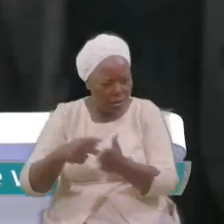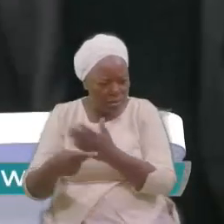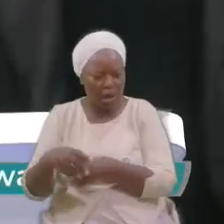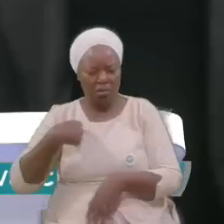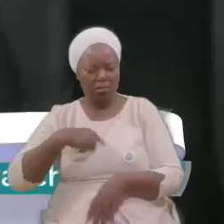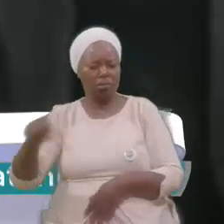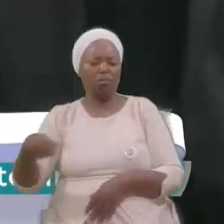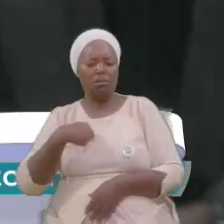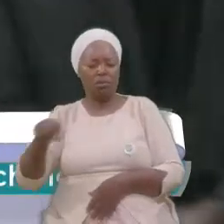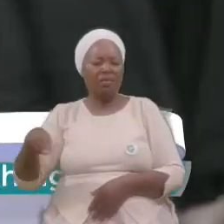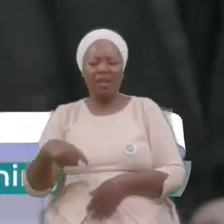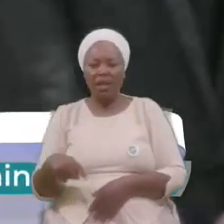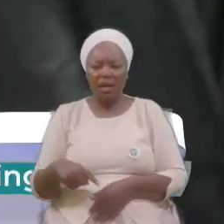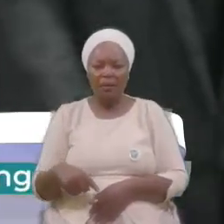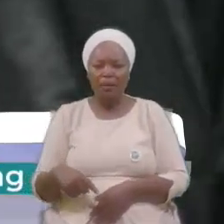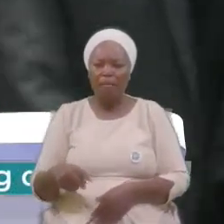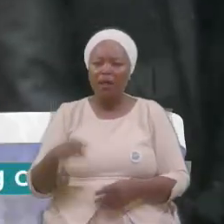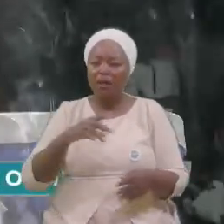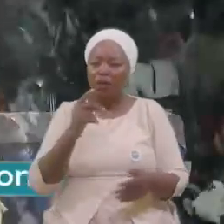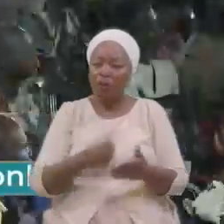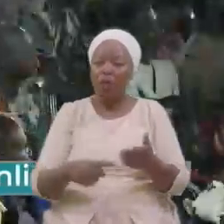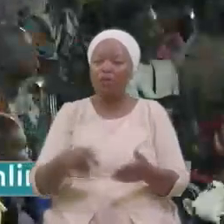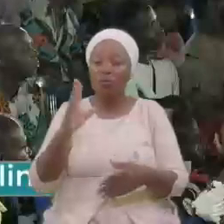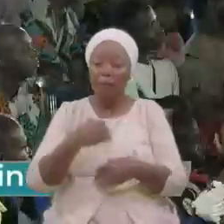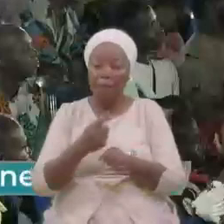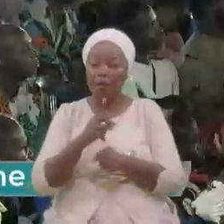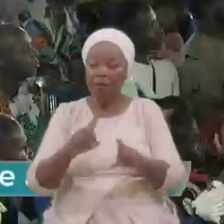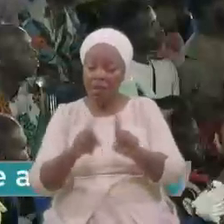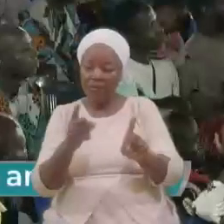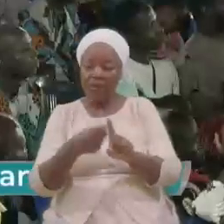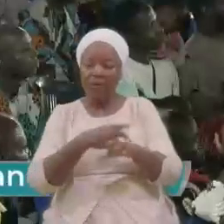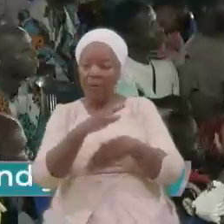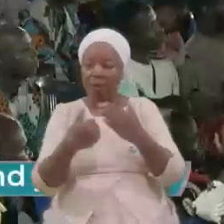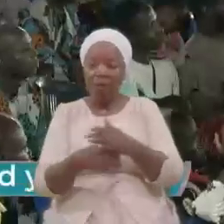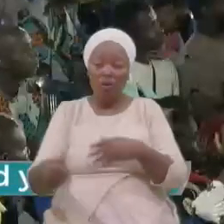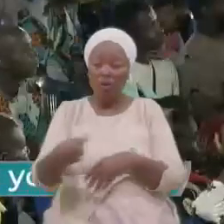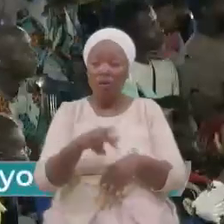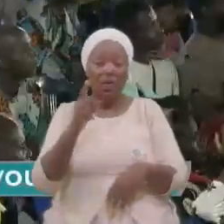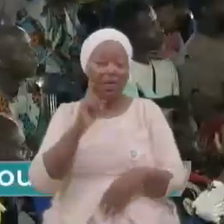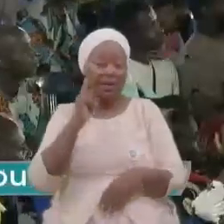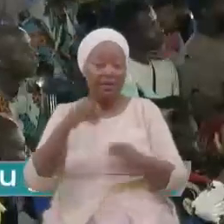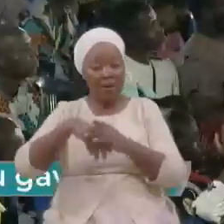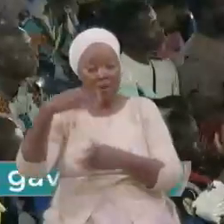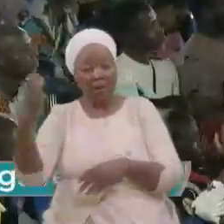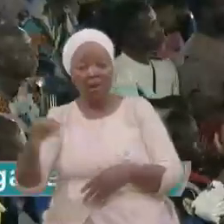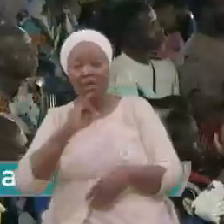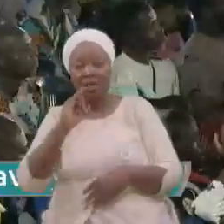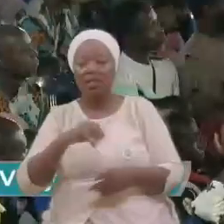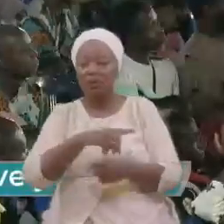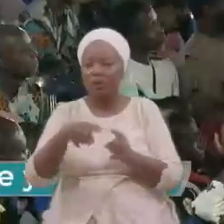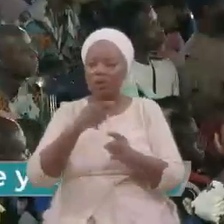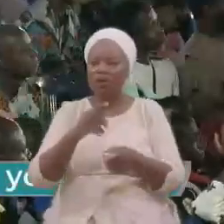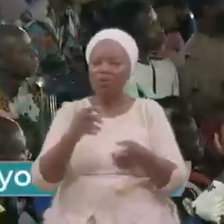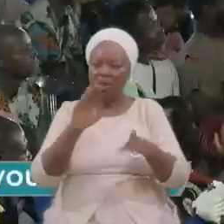brand new woman, a brand new boy, a brand new girl. You've been brought into God's family. You now belong to God's